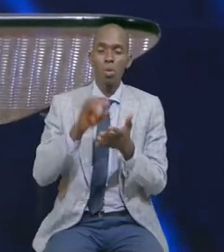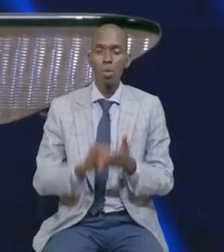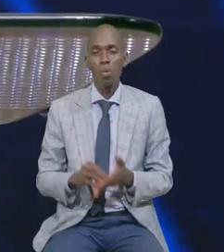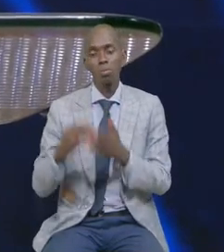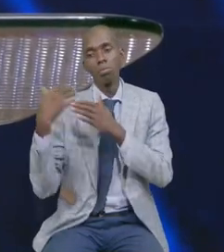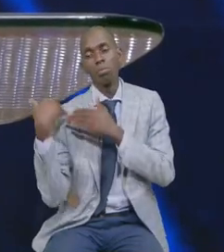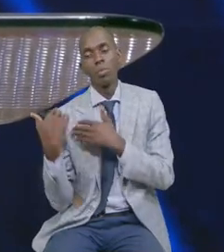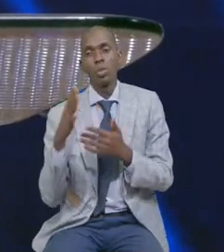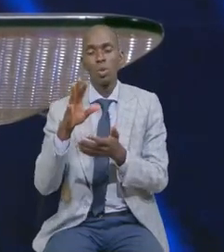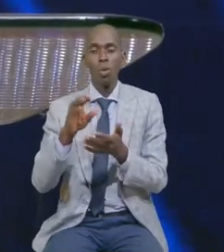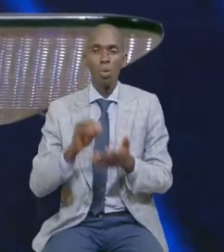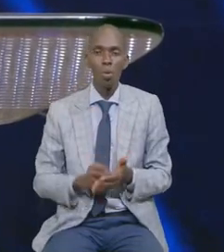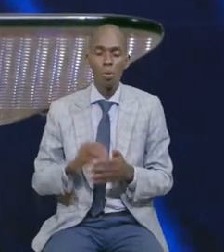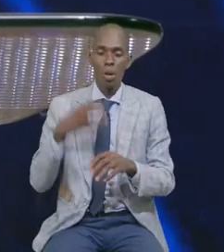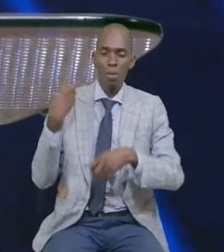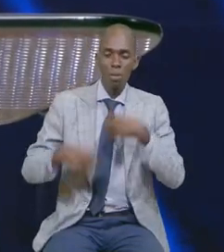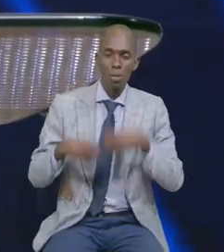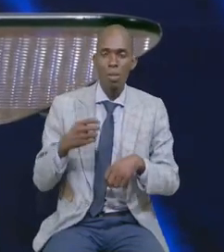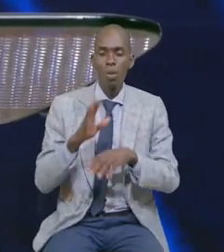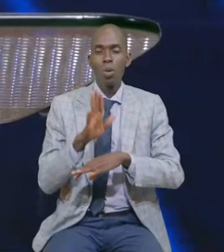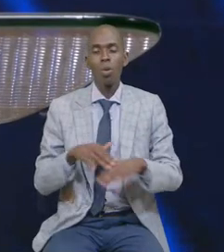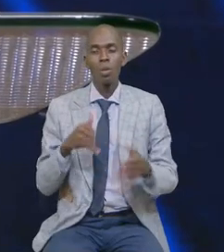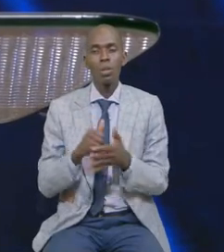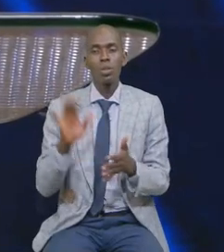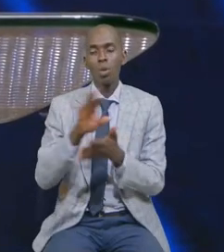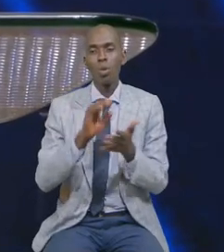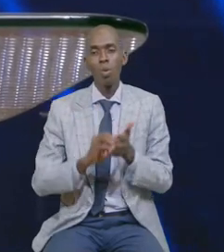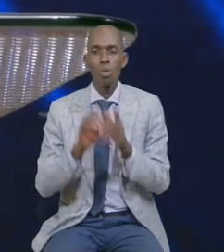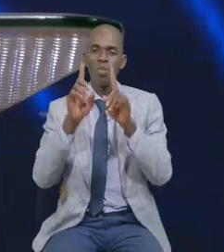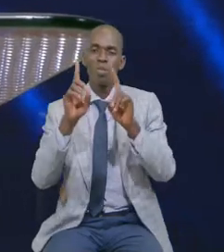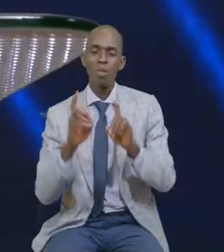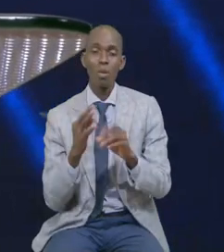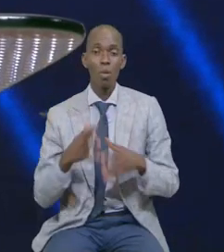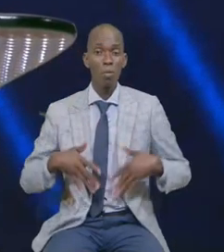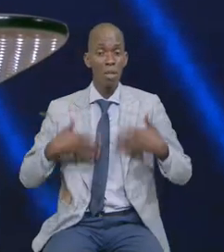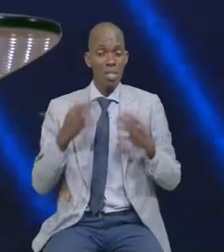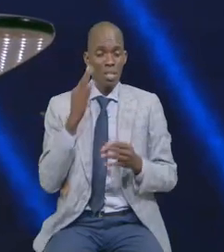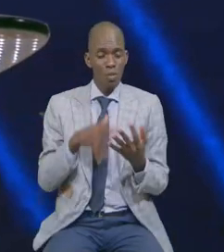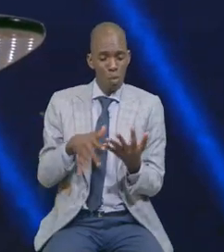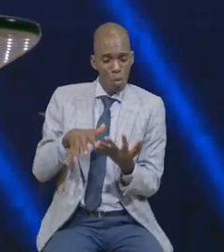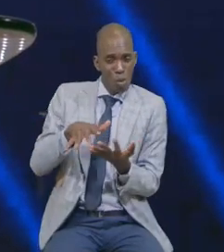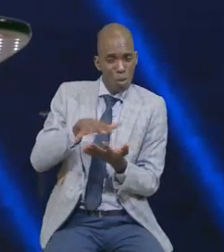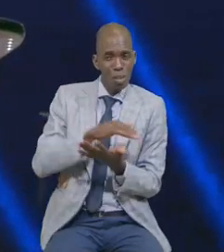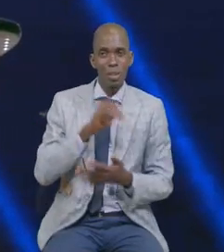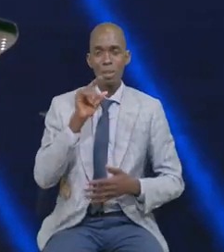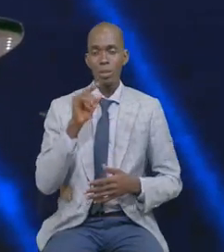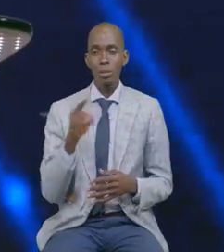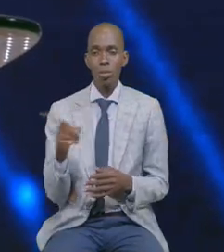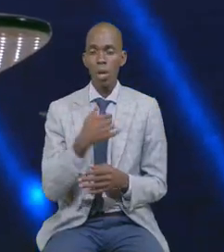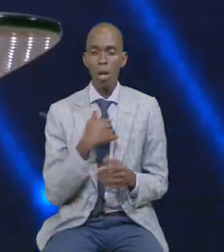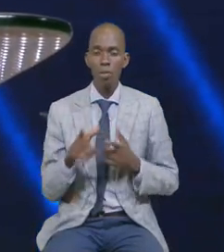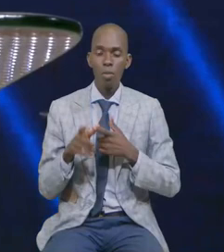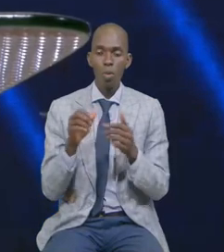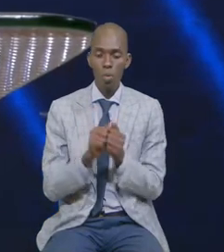own difficulty, that you call your own trials, if all these small things have run with footmen and